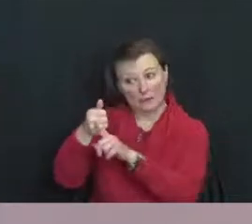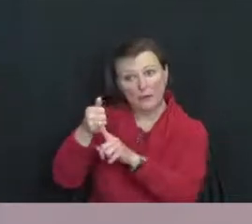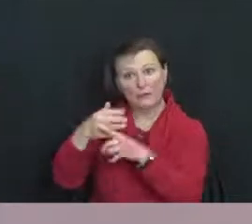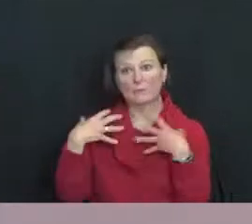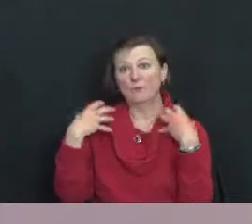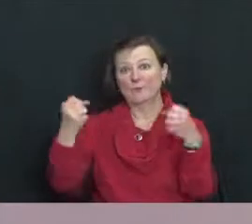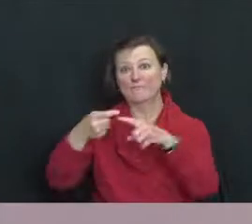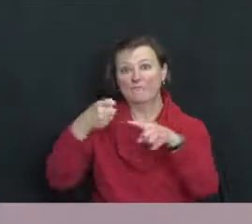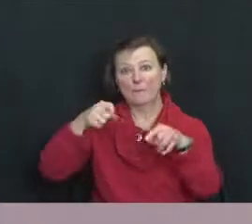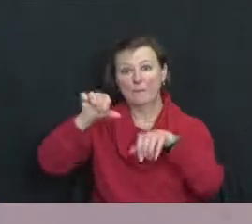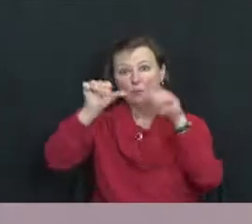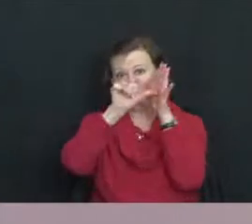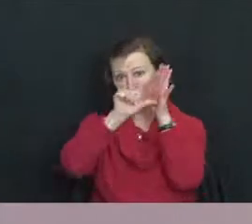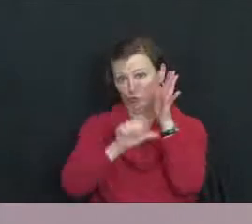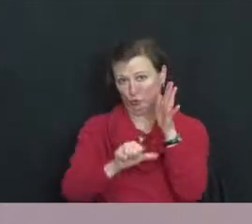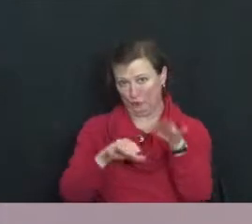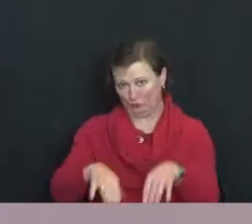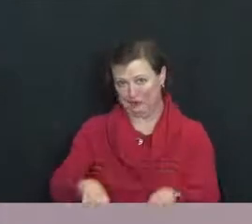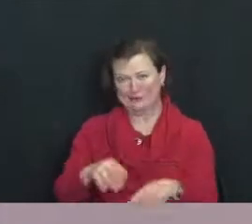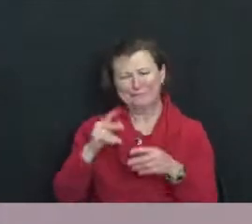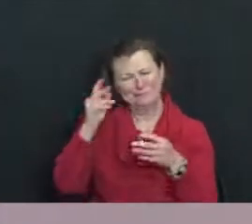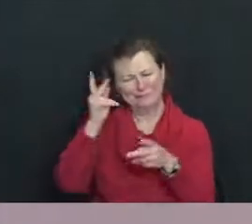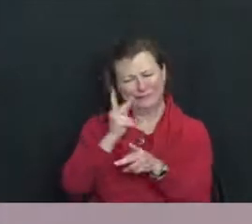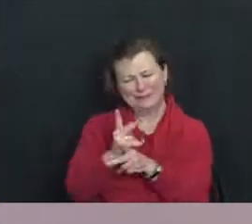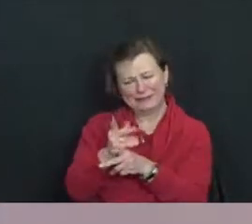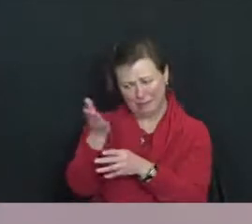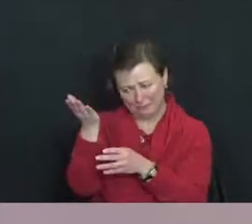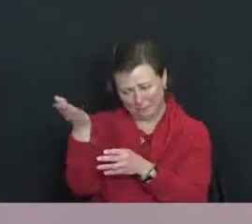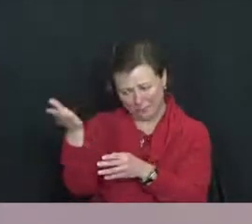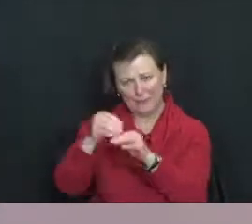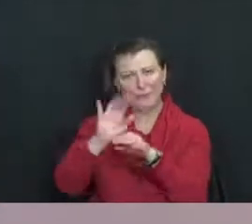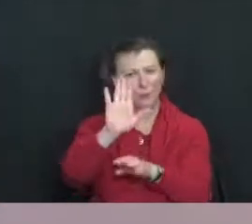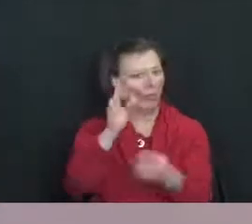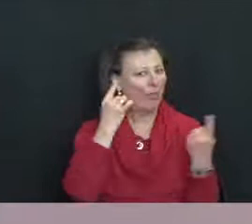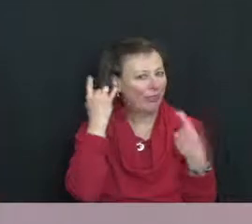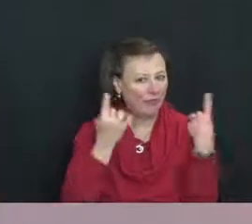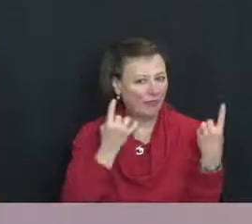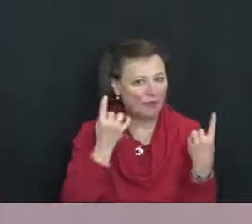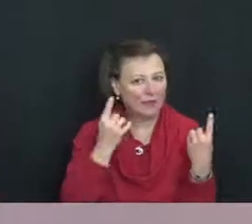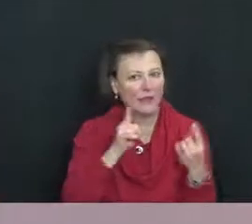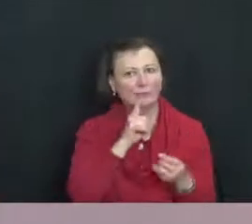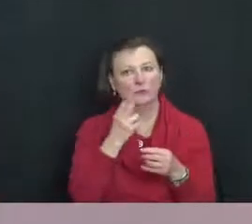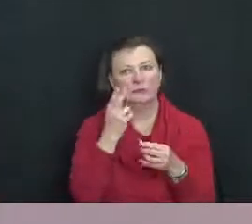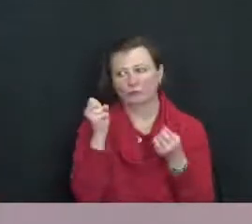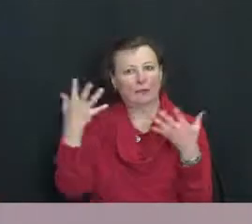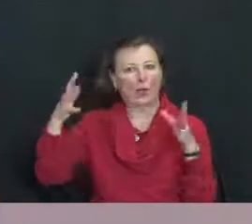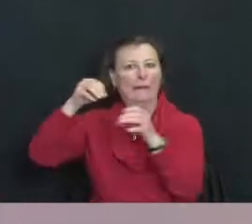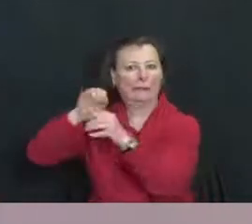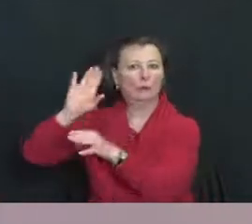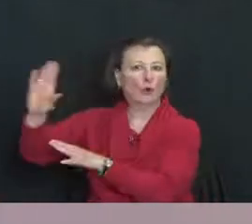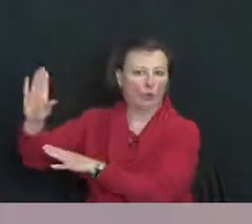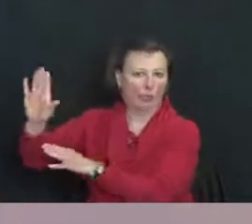foot surgery. So please have her in your thoughts. I'm sure she's in her thoughts.